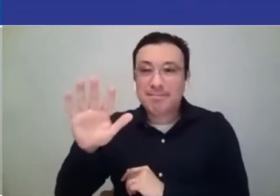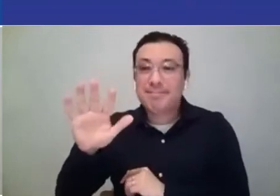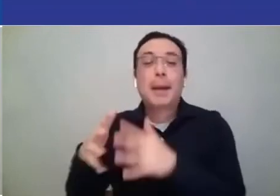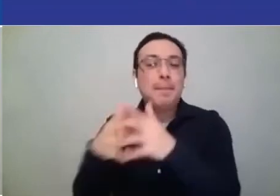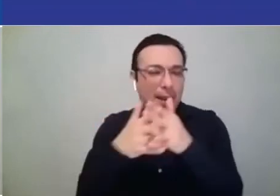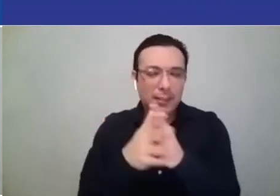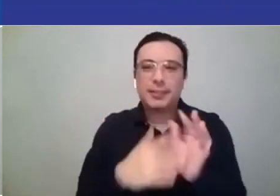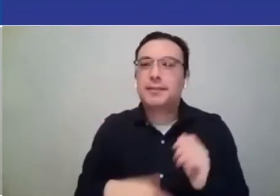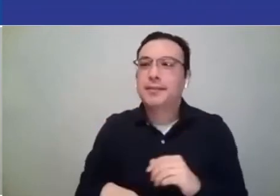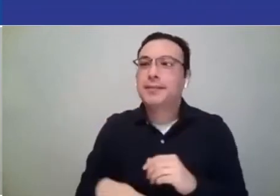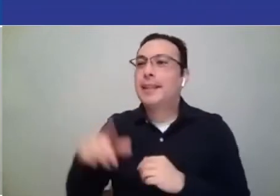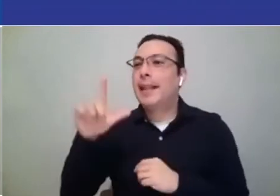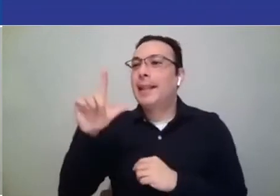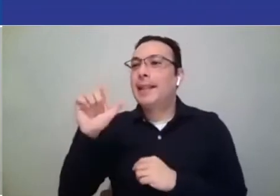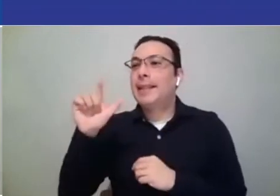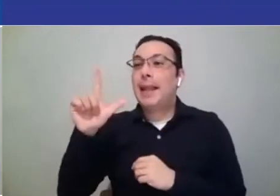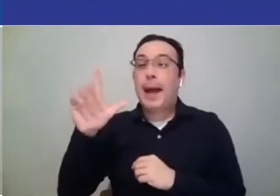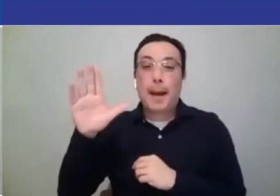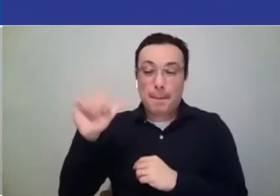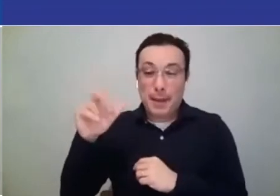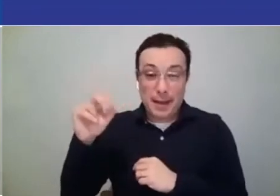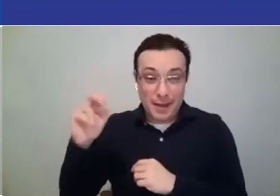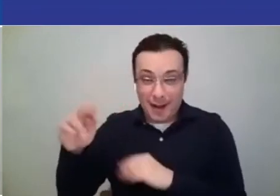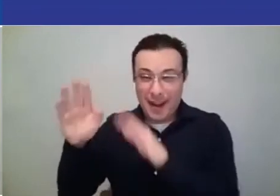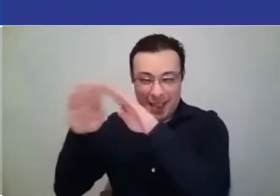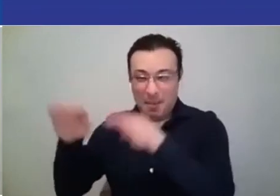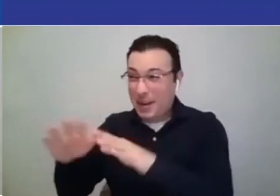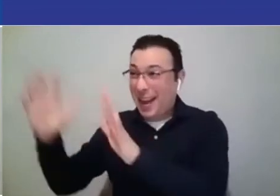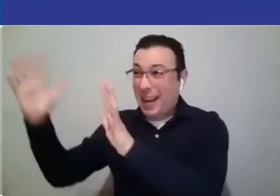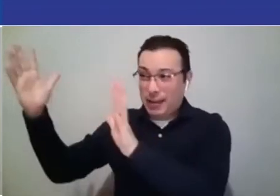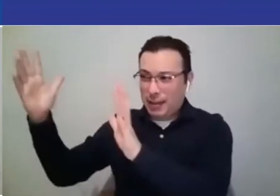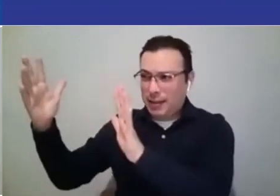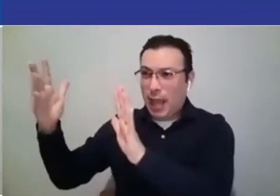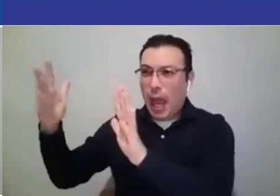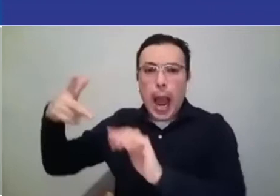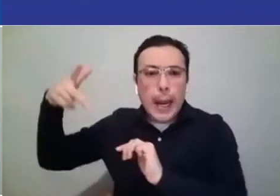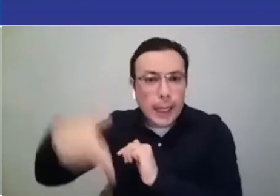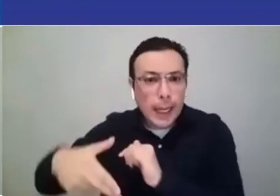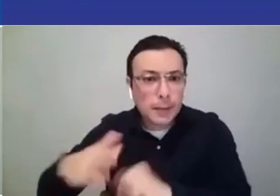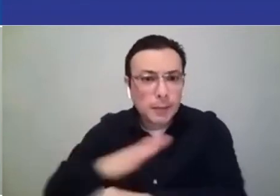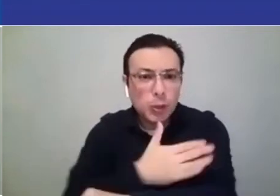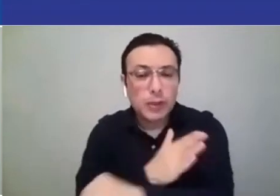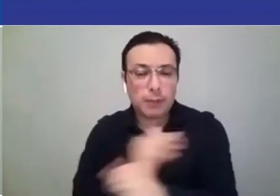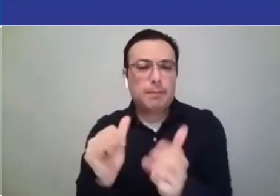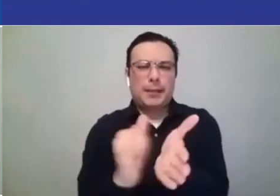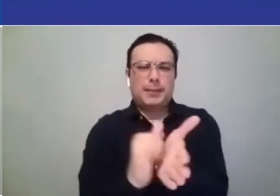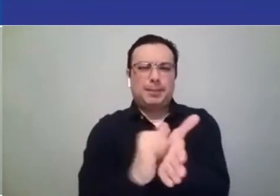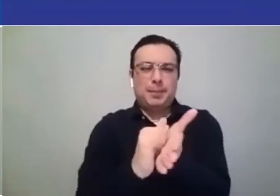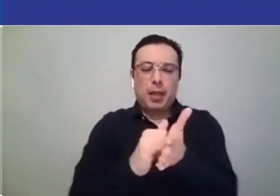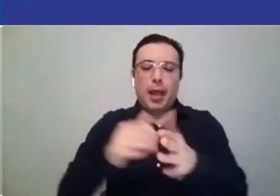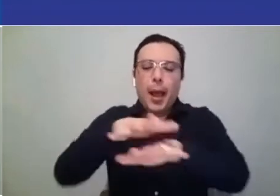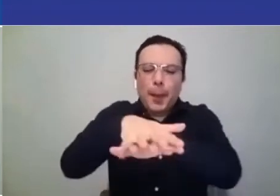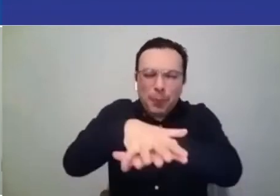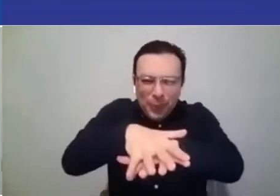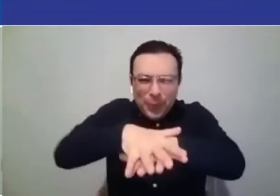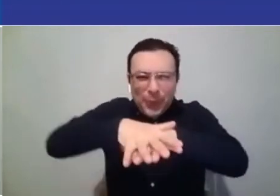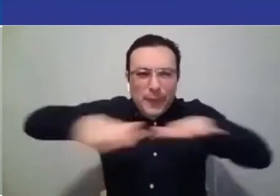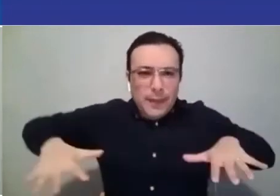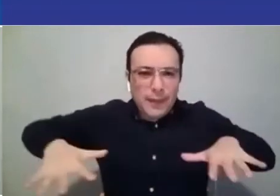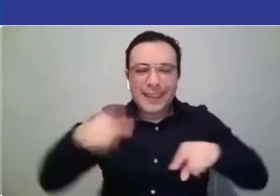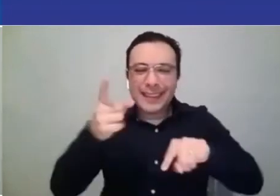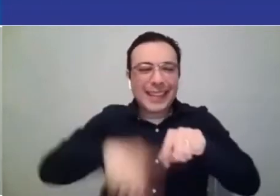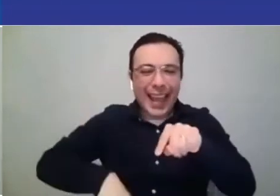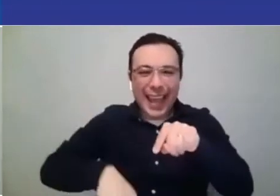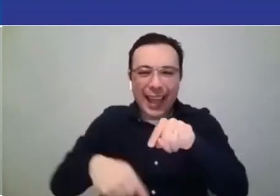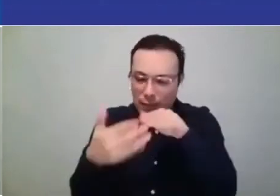American or Lebanese American wedding without music, and especially without dance. But that's how much is linked in. It's like, it's just part